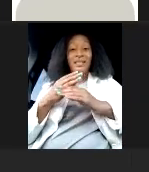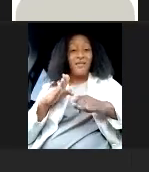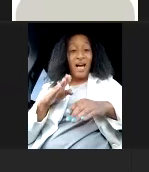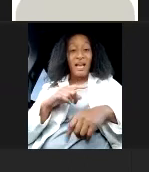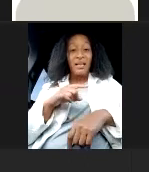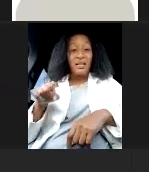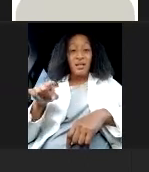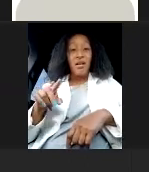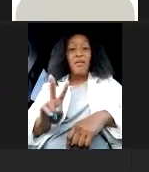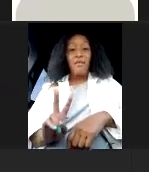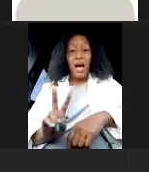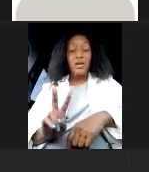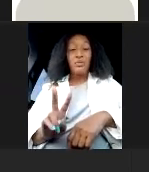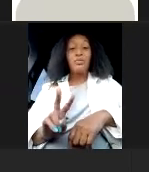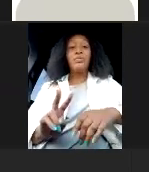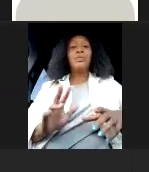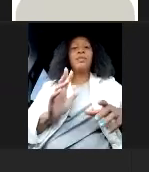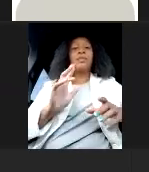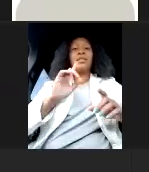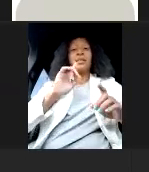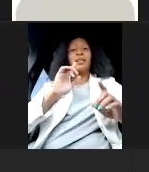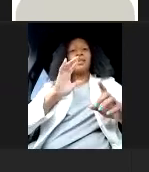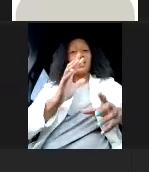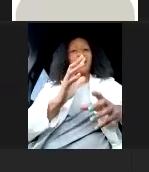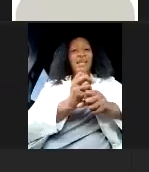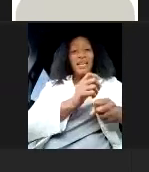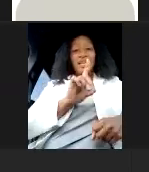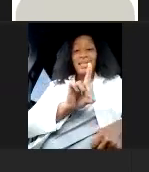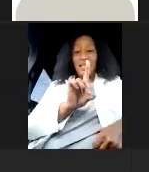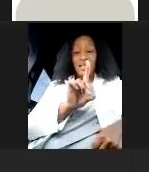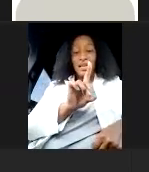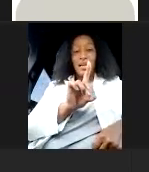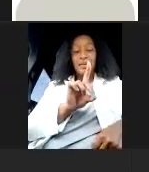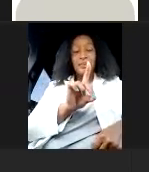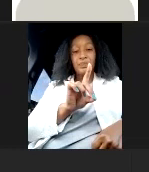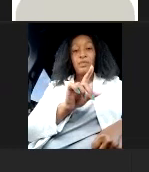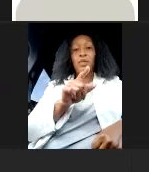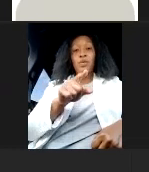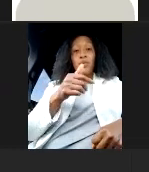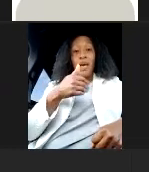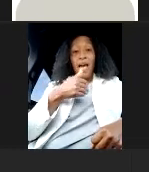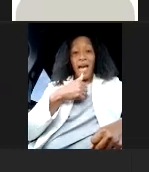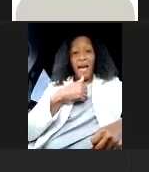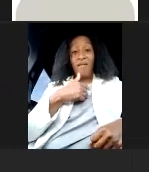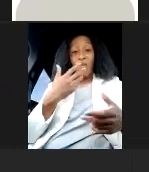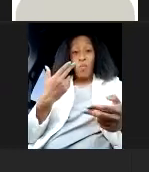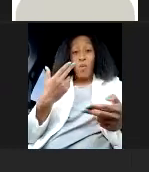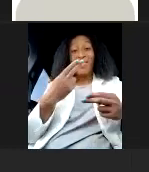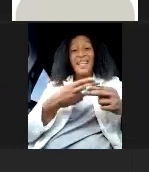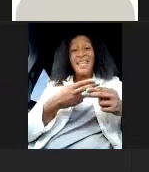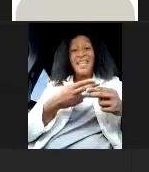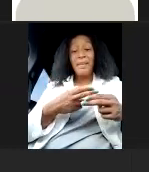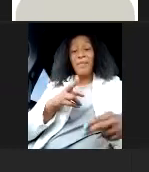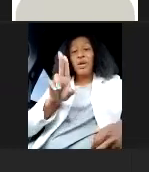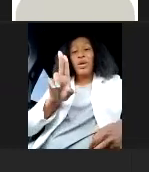well, put it, the unit has to be consistent that way as well. You have to have a mass unit on top of a volume unit to